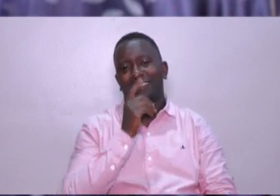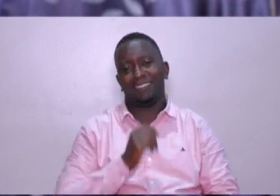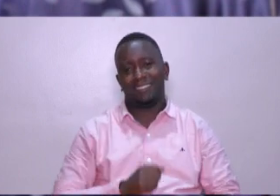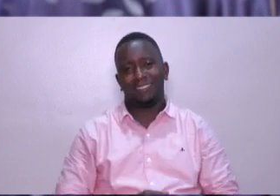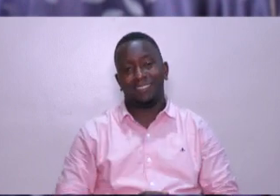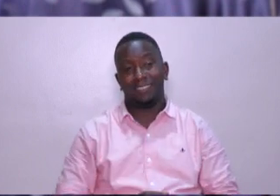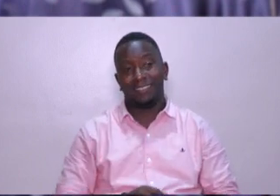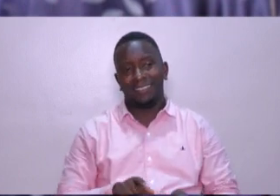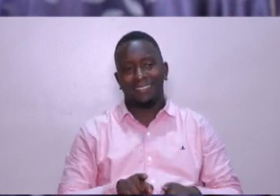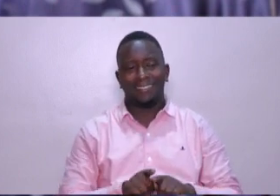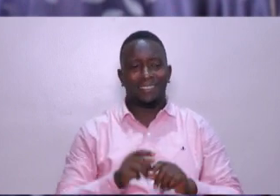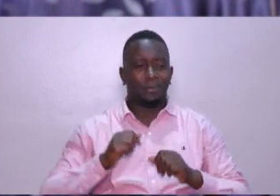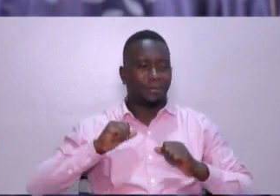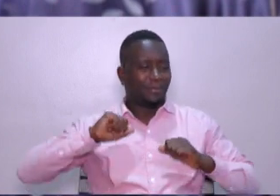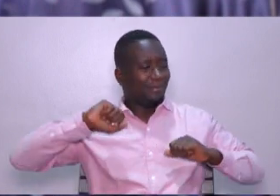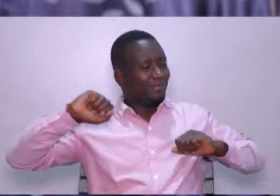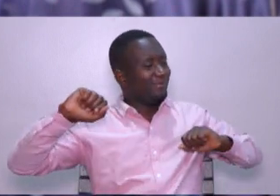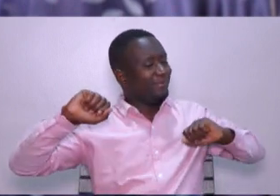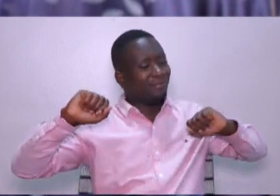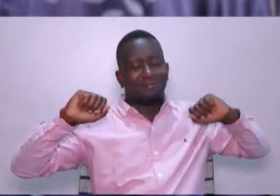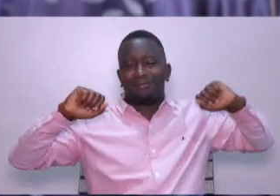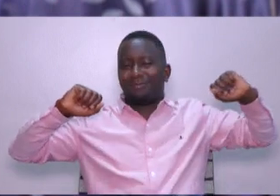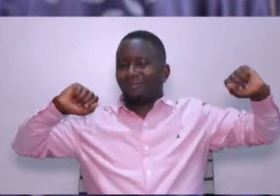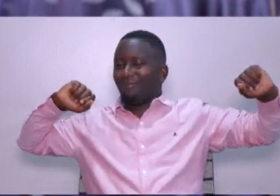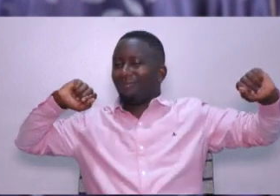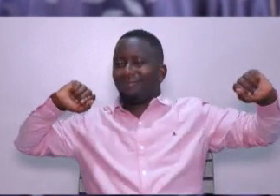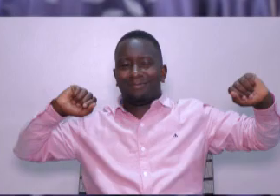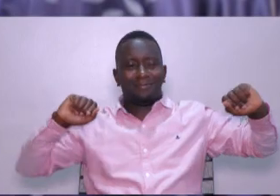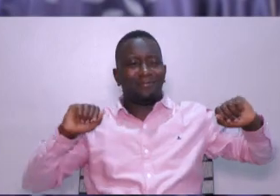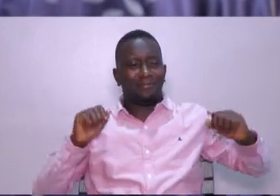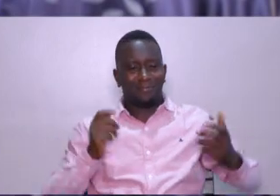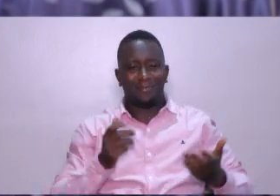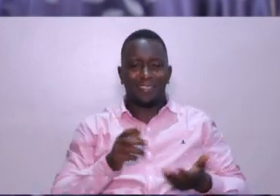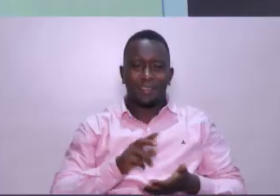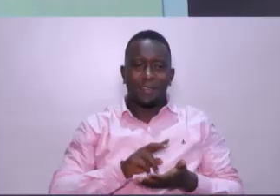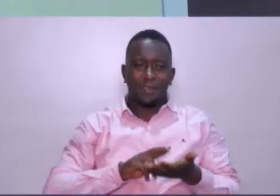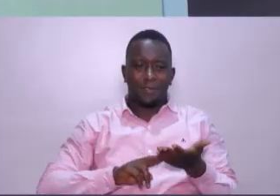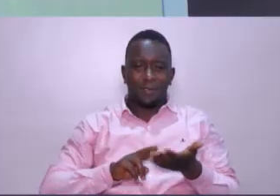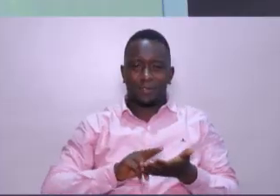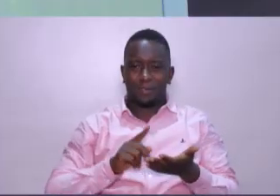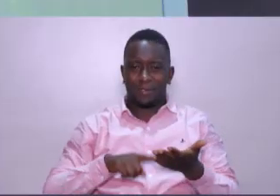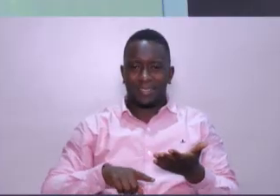the exercise that we had in writing letters using bodies.